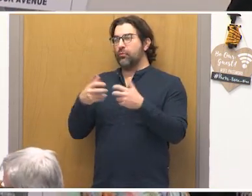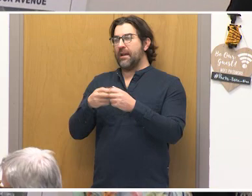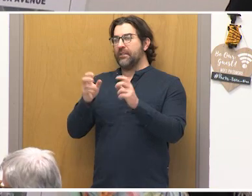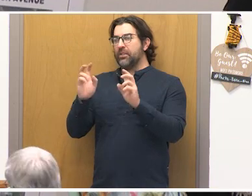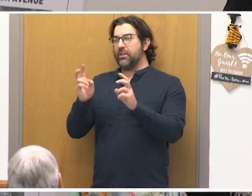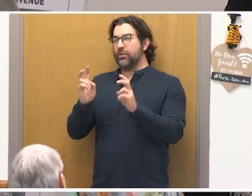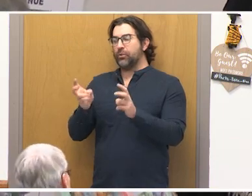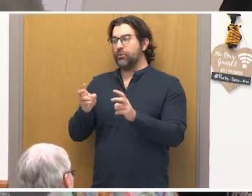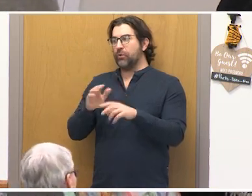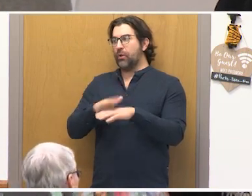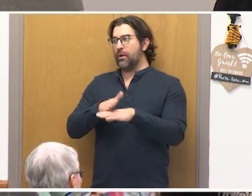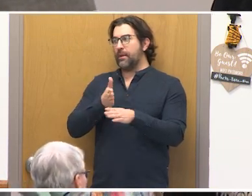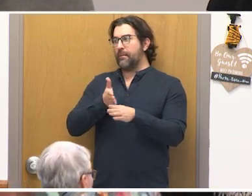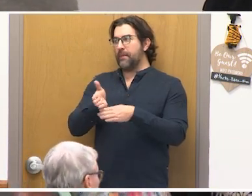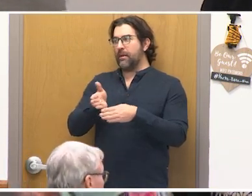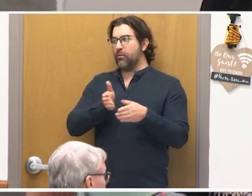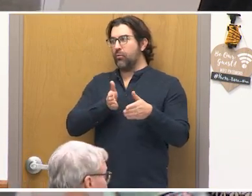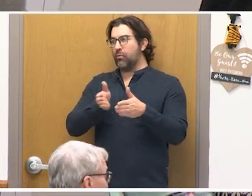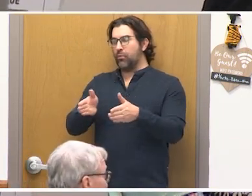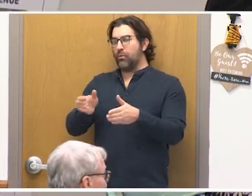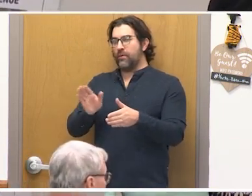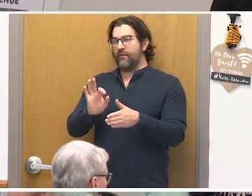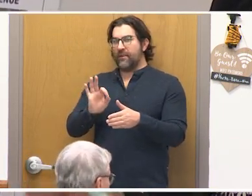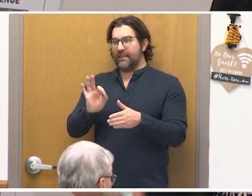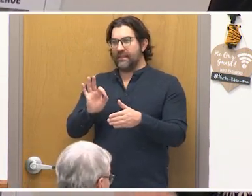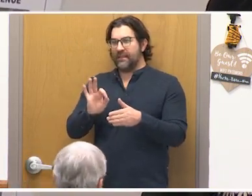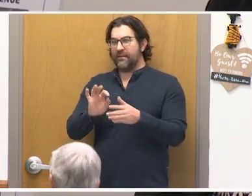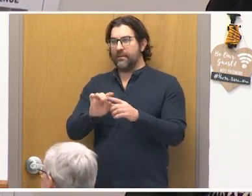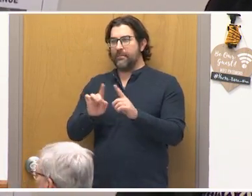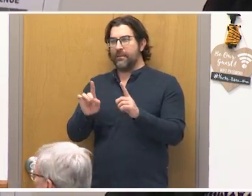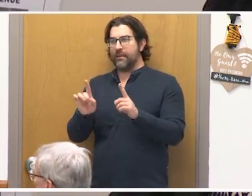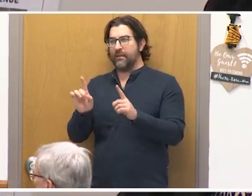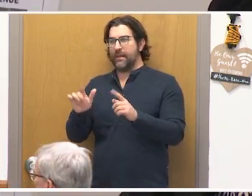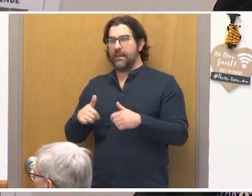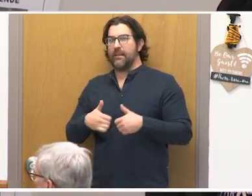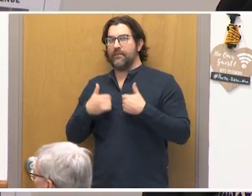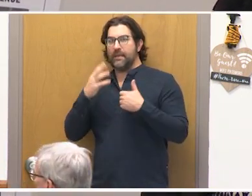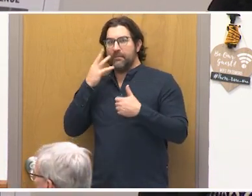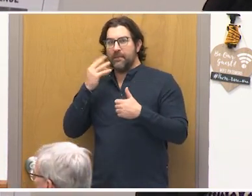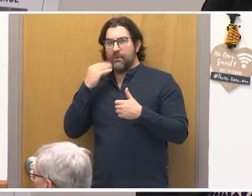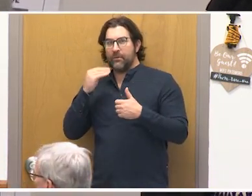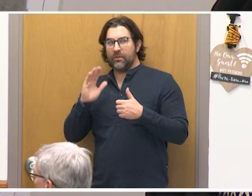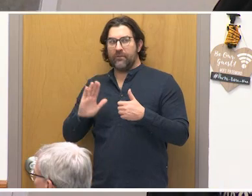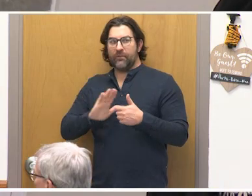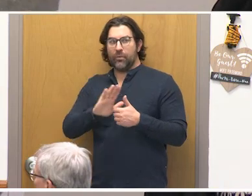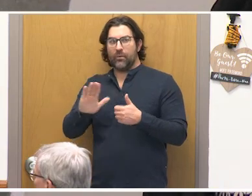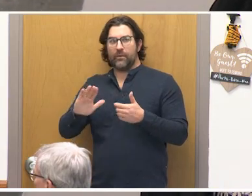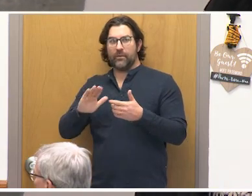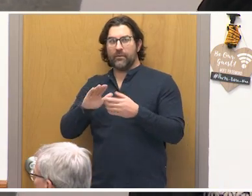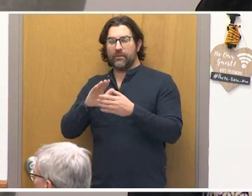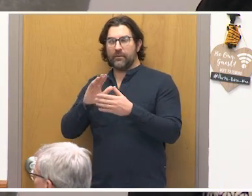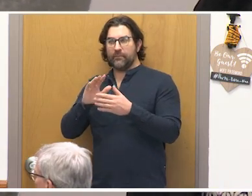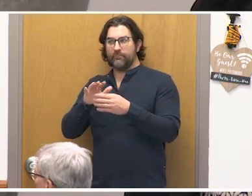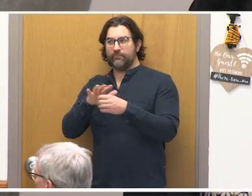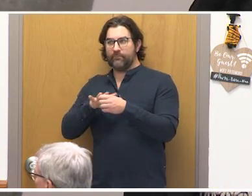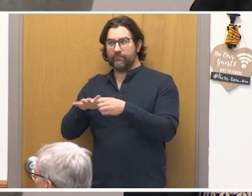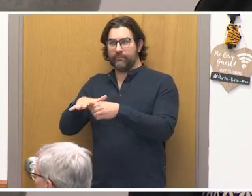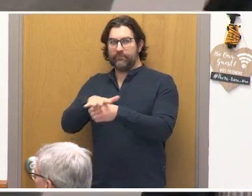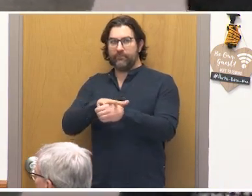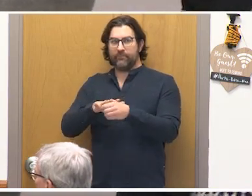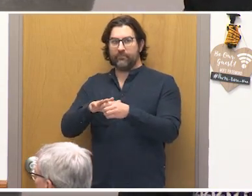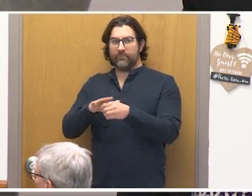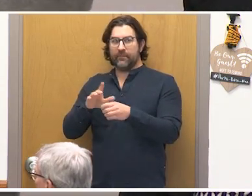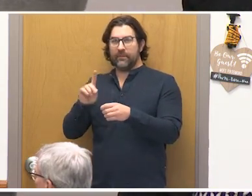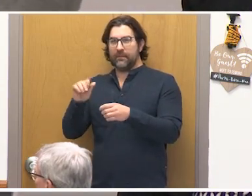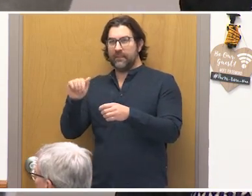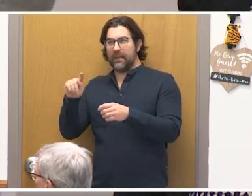a primary corridor, which is Frankstown, but also what is the lived experience of everybody in the neighborhood on your street is definitely different than what the data